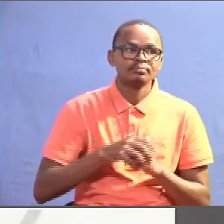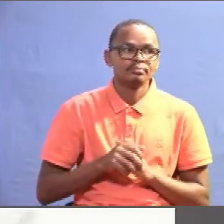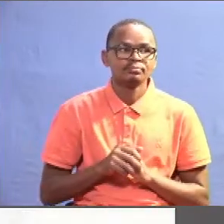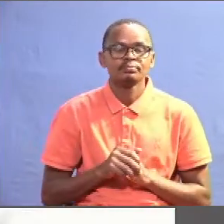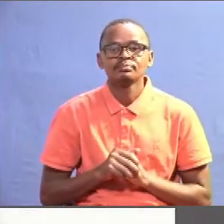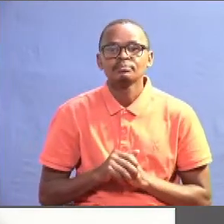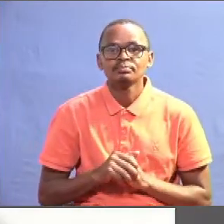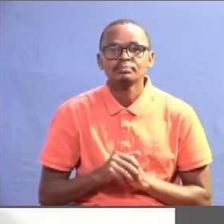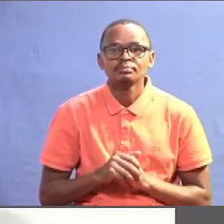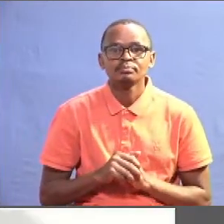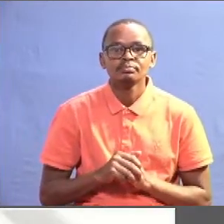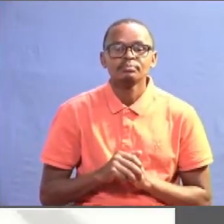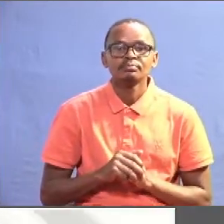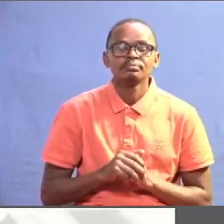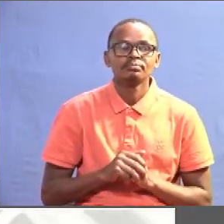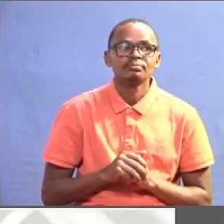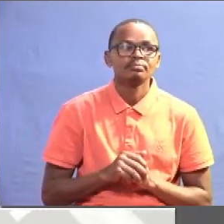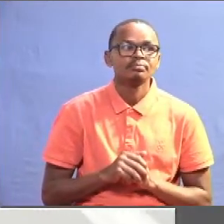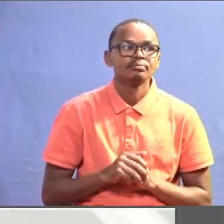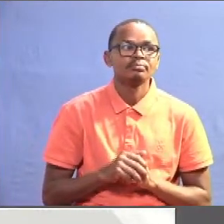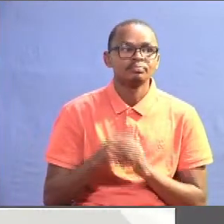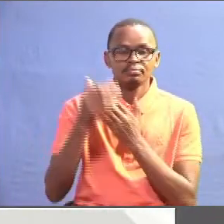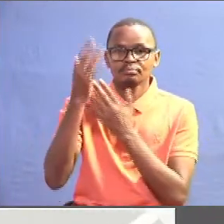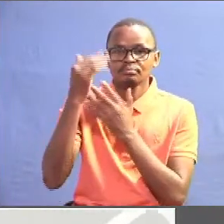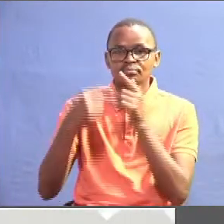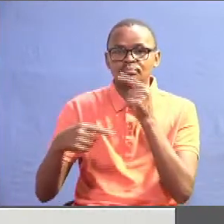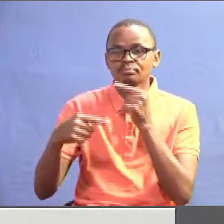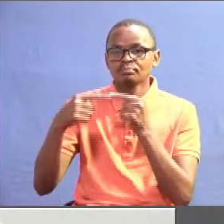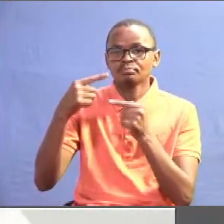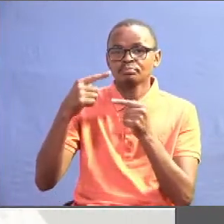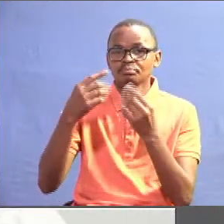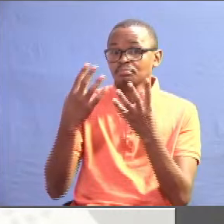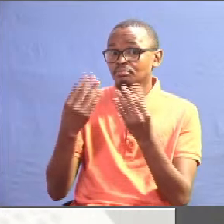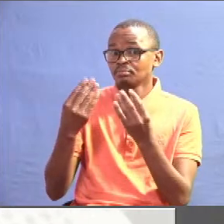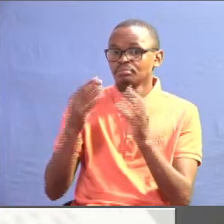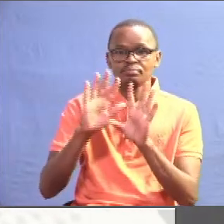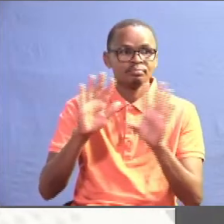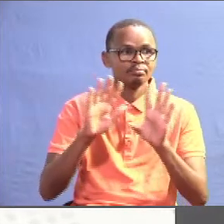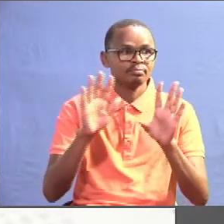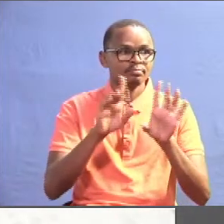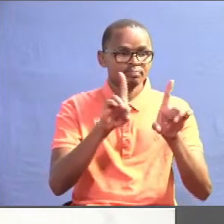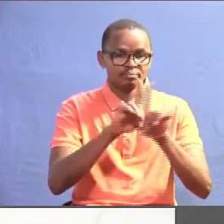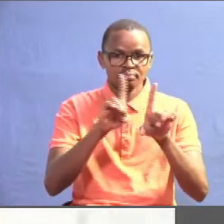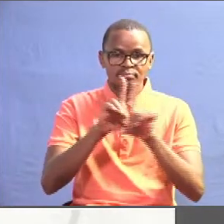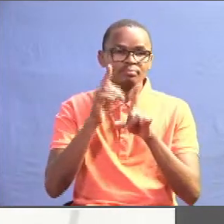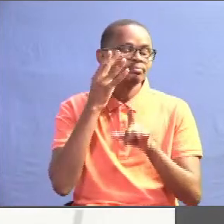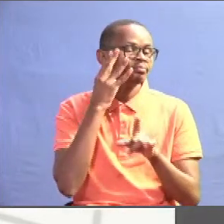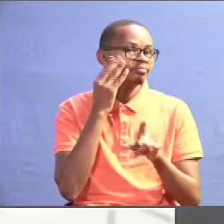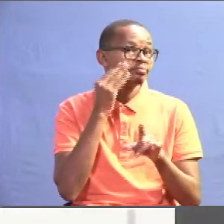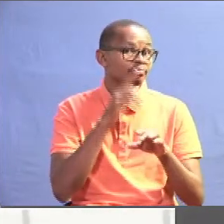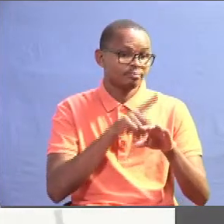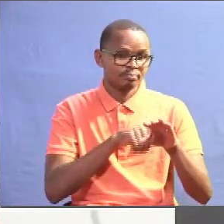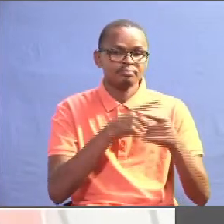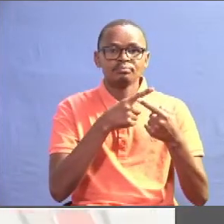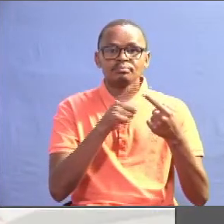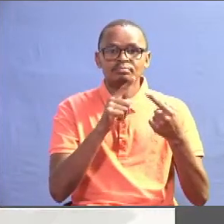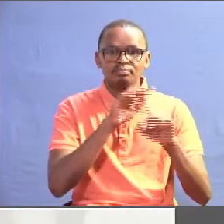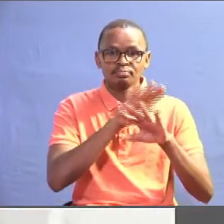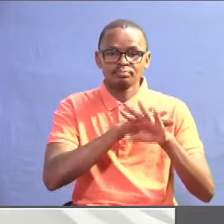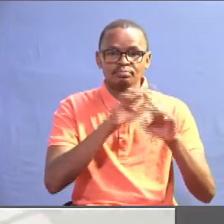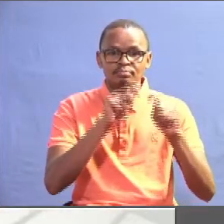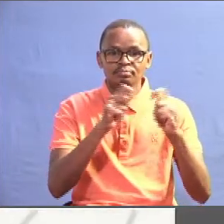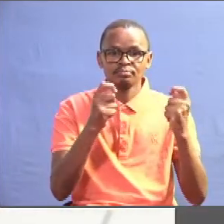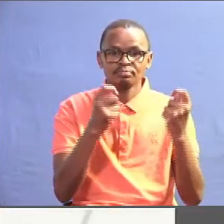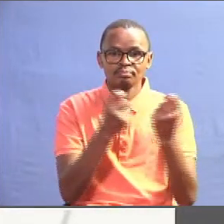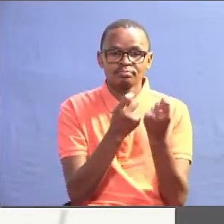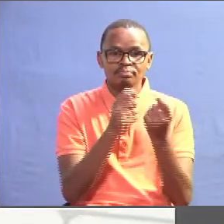Our expectations are we are hoping to win the match. It's not going to be easy because they are also an experienced side, but we also have a good team